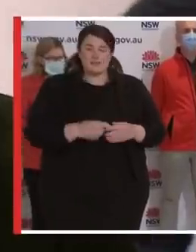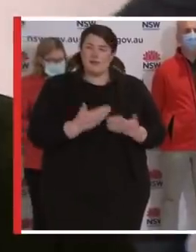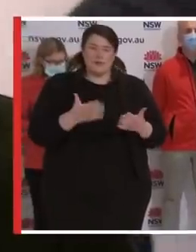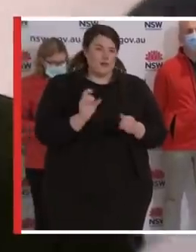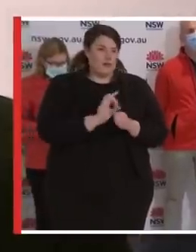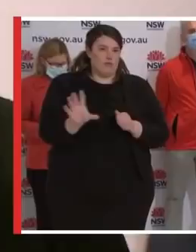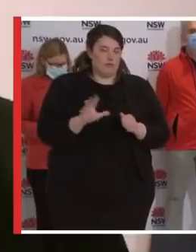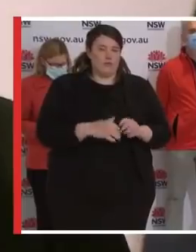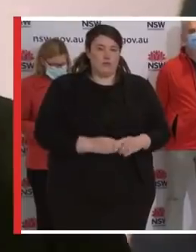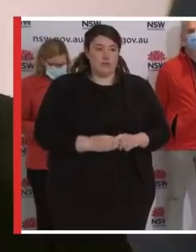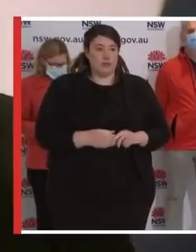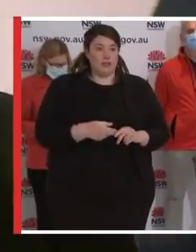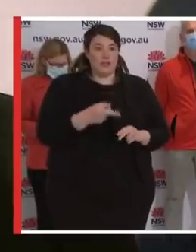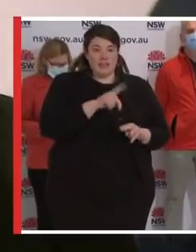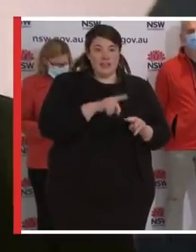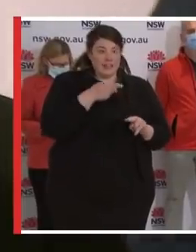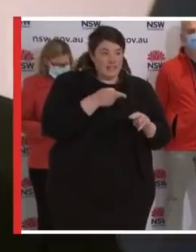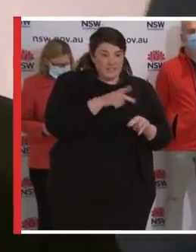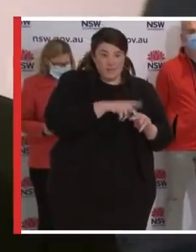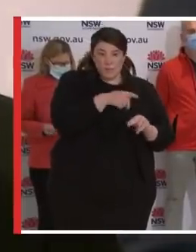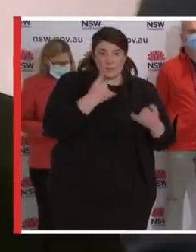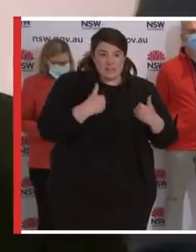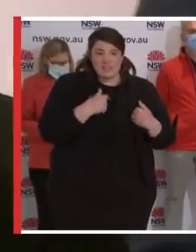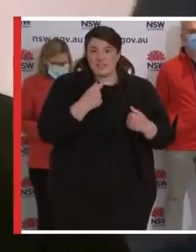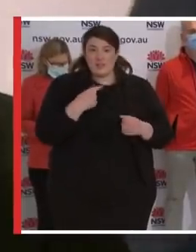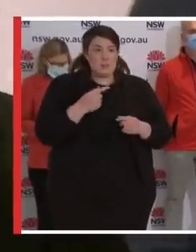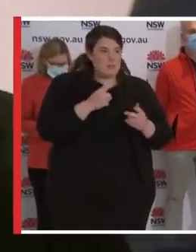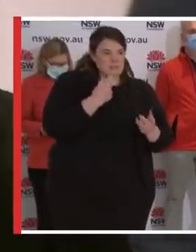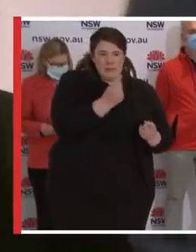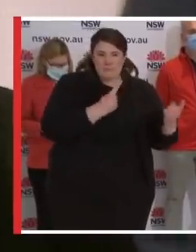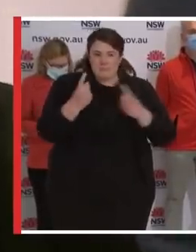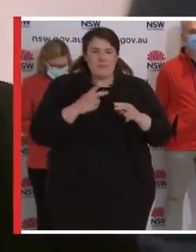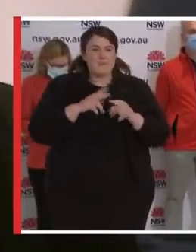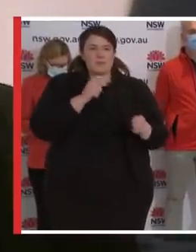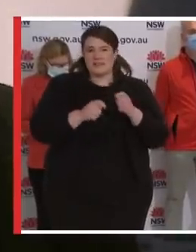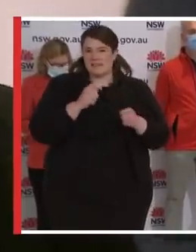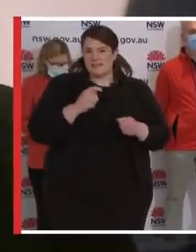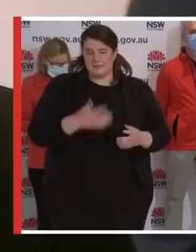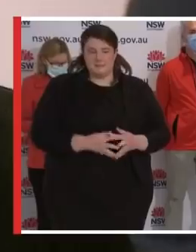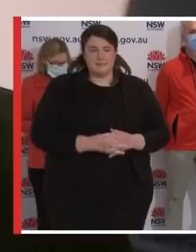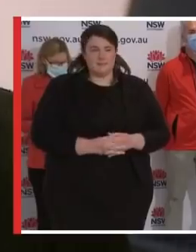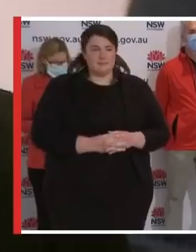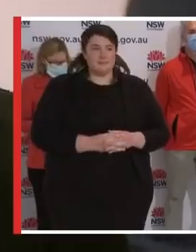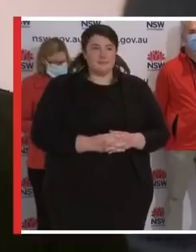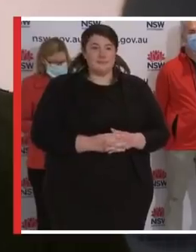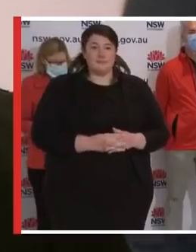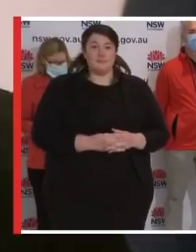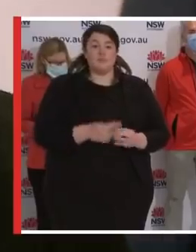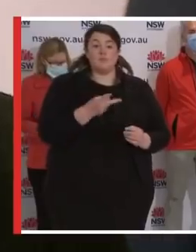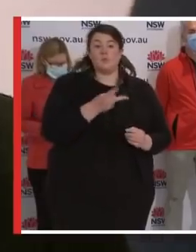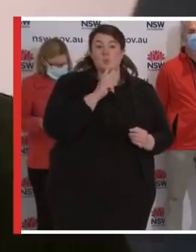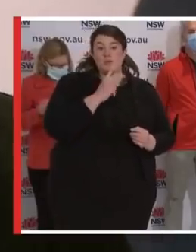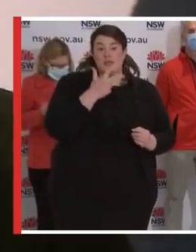people to keep coming forward to get tested to make sure we're scooping up all the cases that are out there in the community. There were 283 cases of